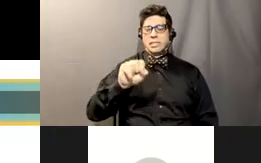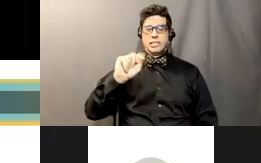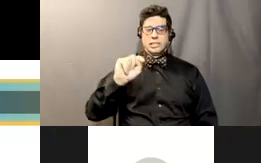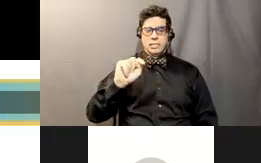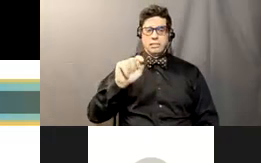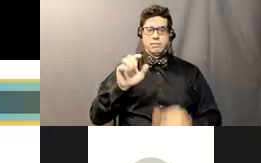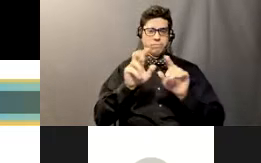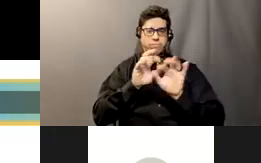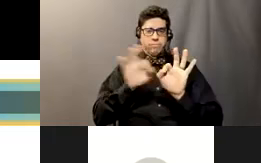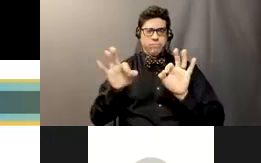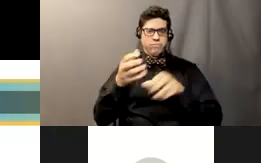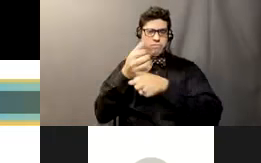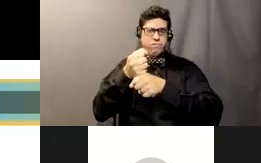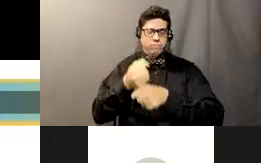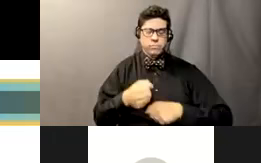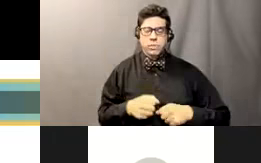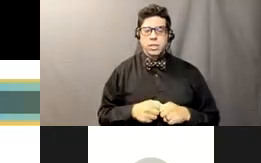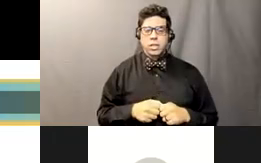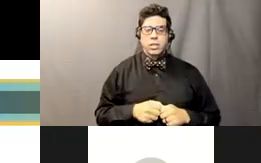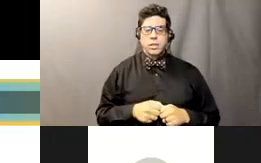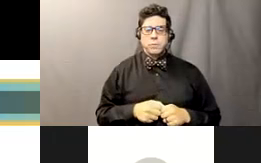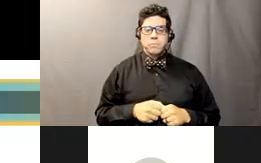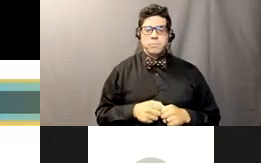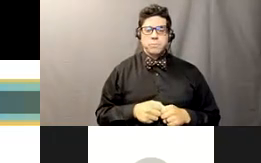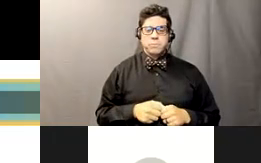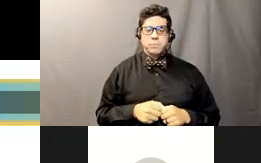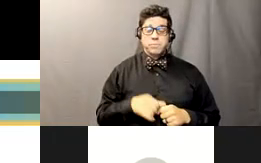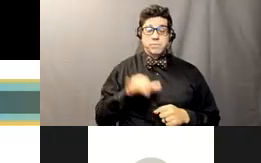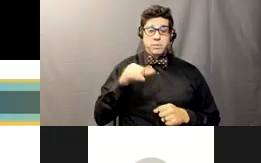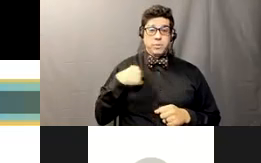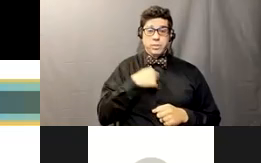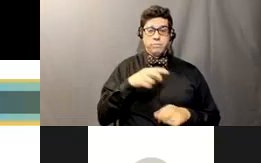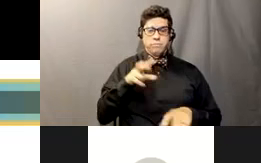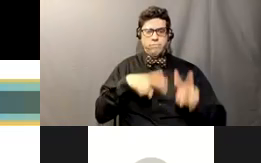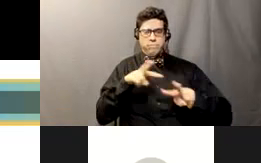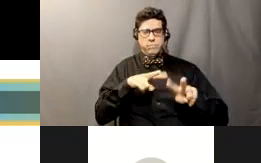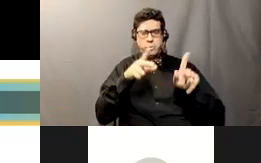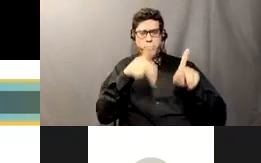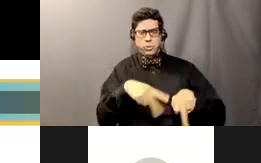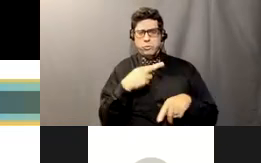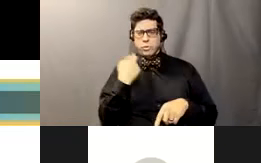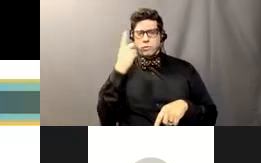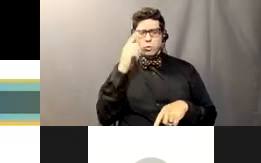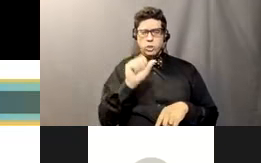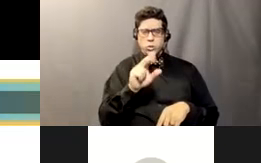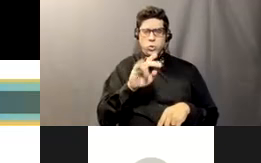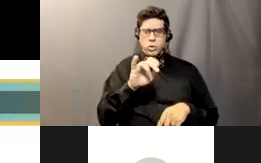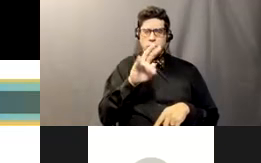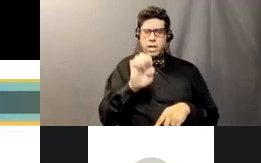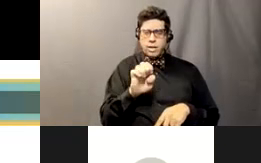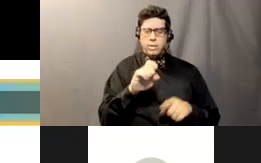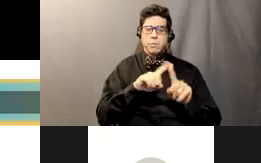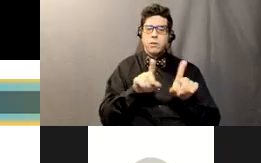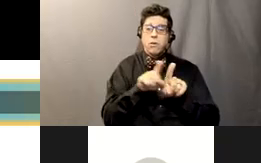So we were really looking at evaluating a person's risk for suicide, but also seeking to